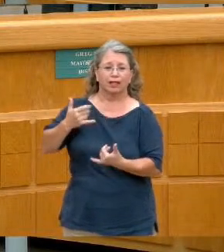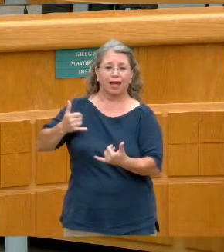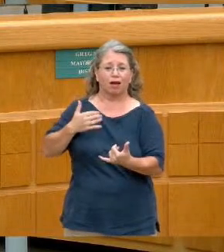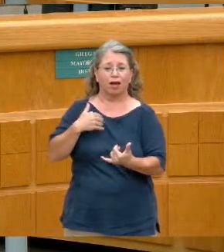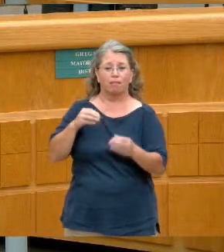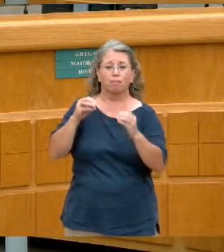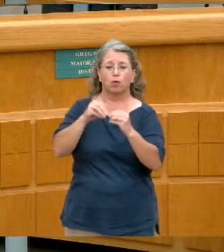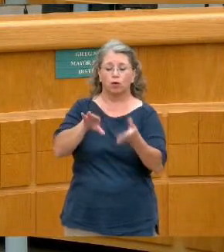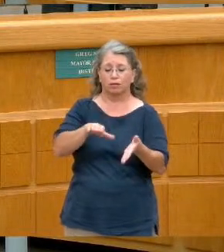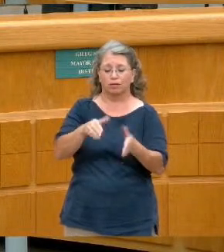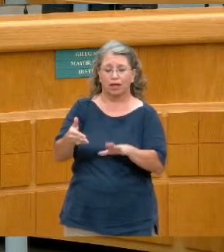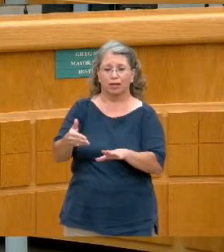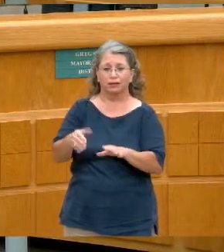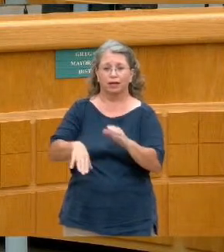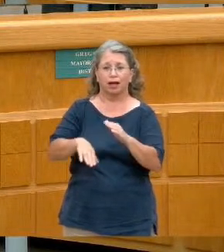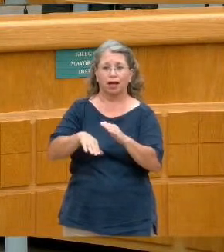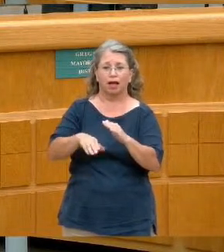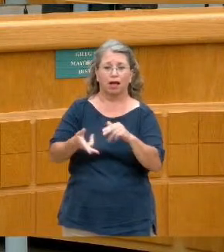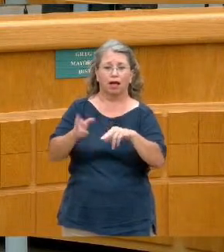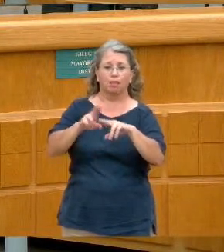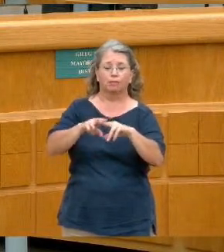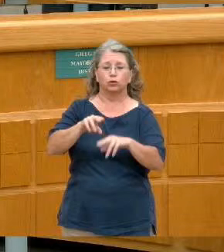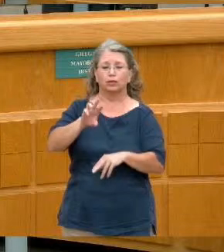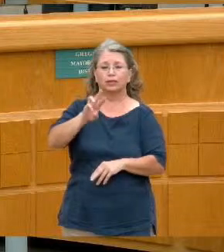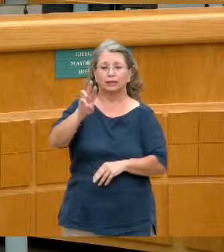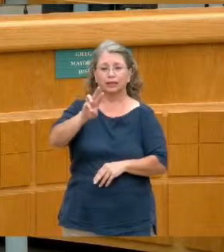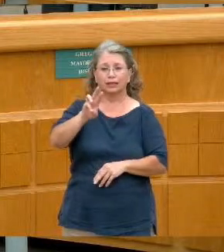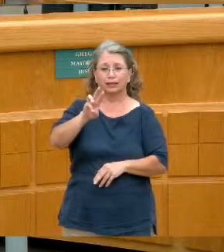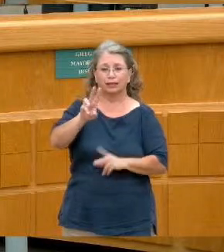in Nueces County. You can notice that 6 over here.